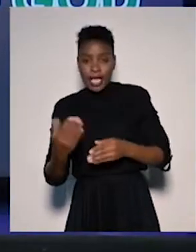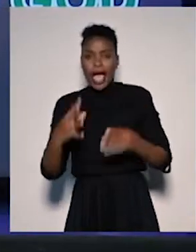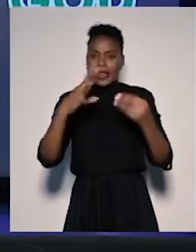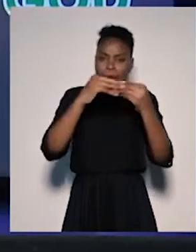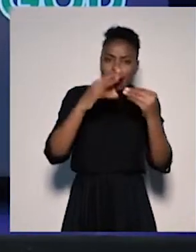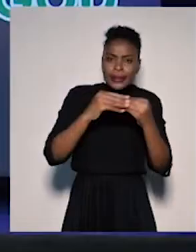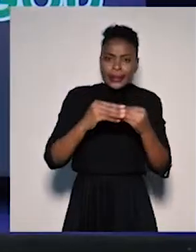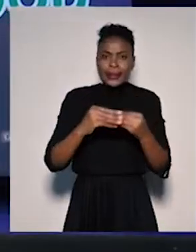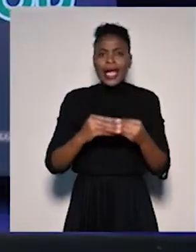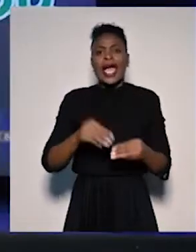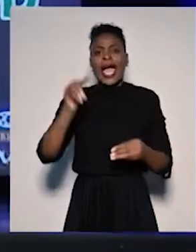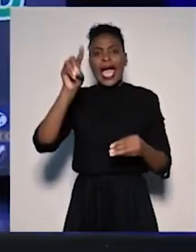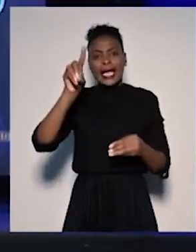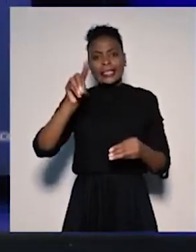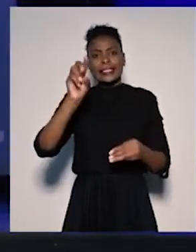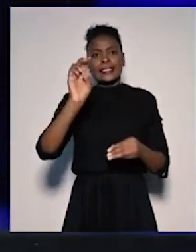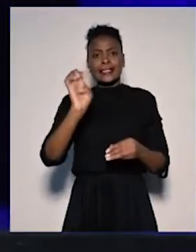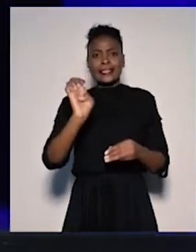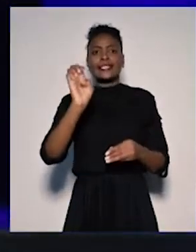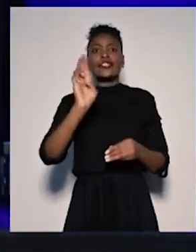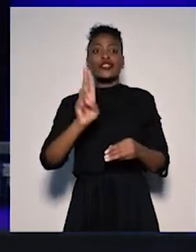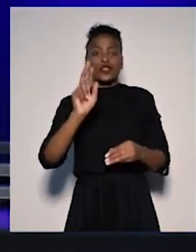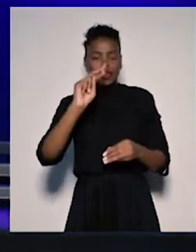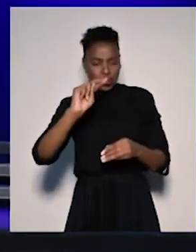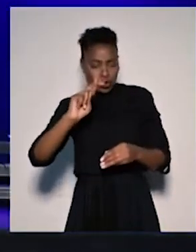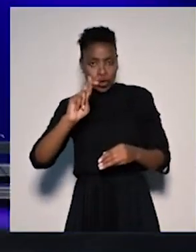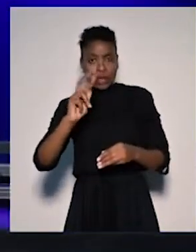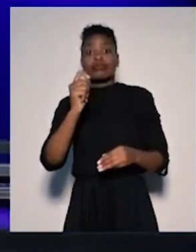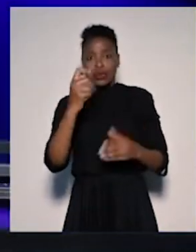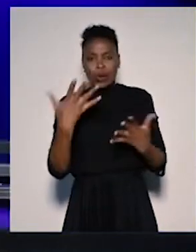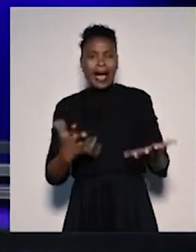and Deuteronomy, it's really about how to run a country.